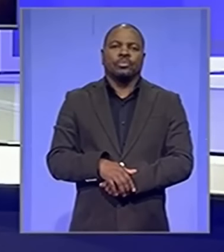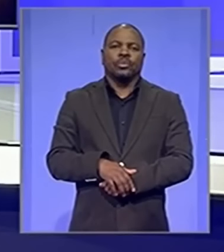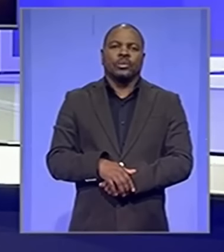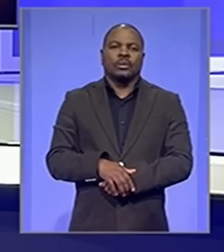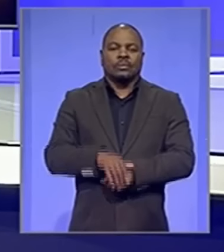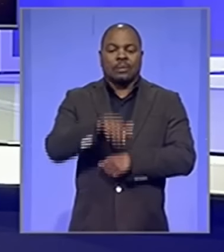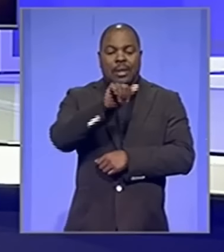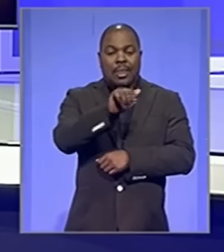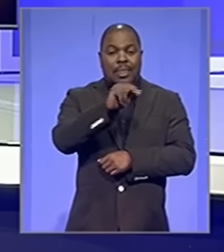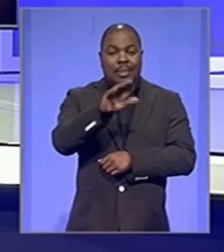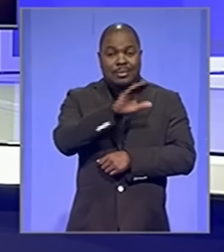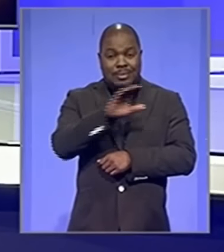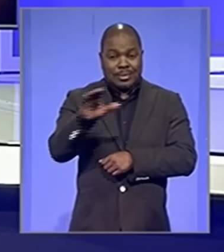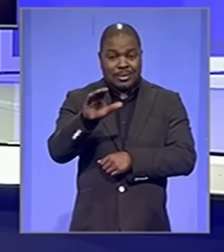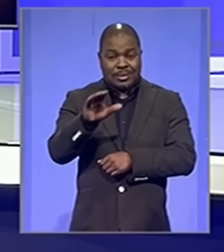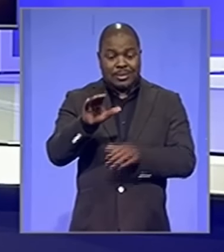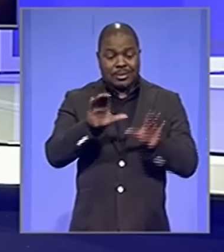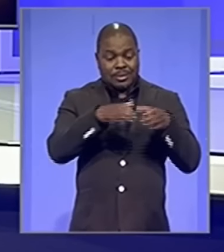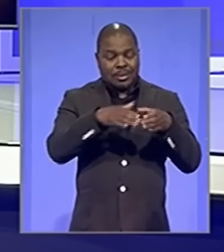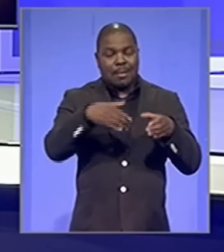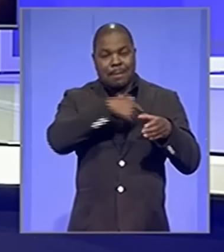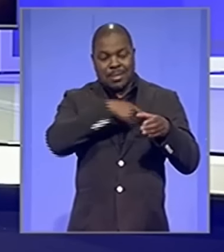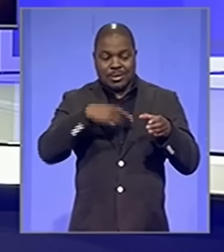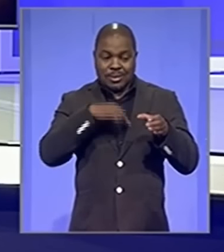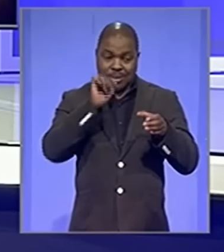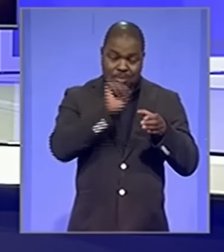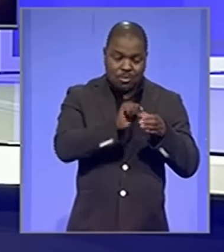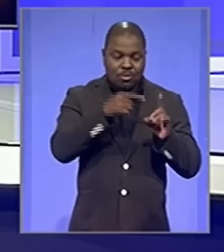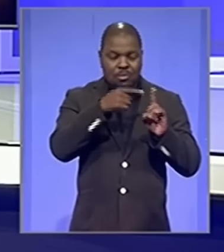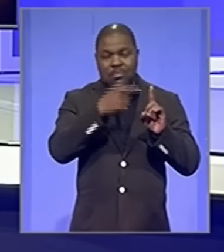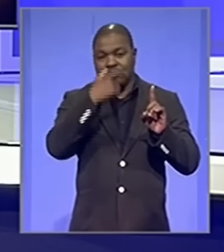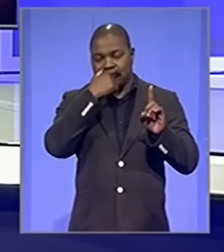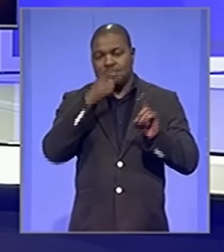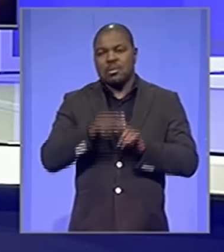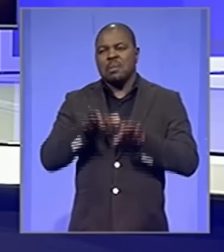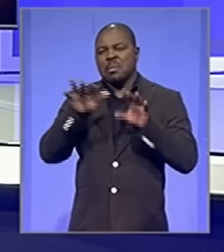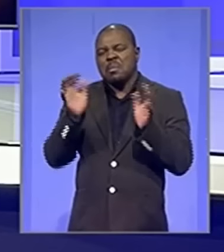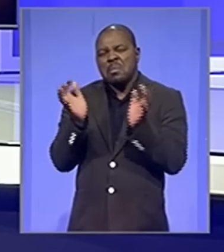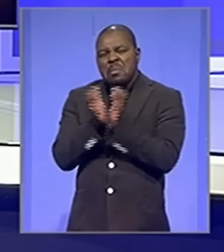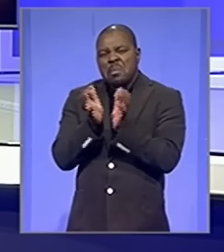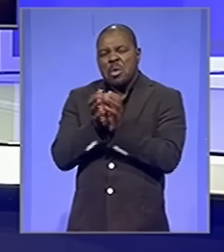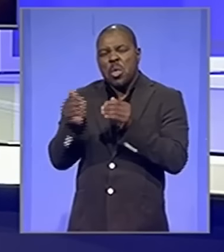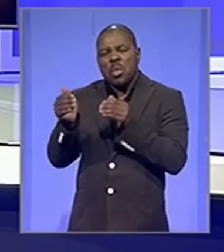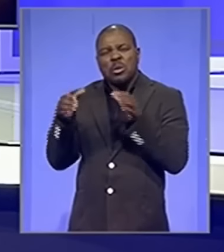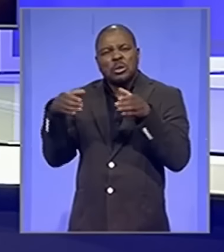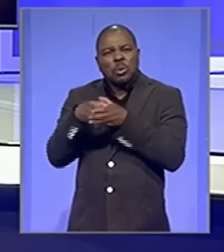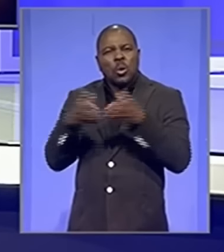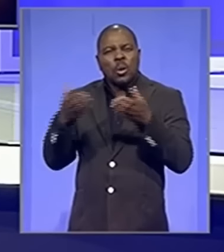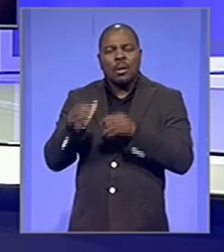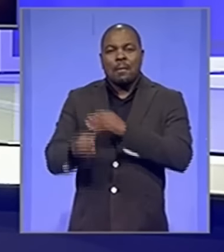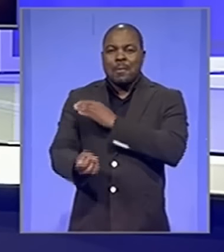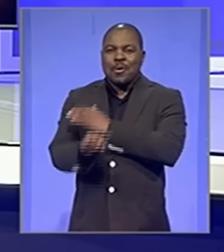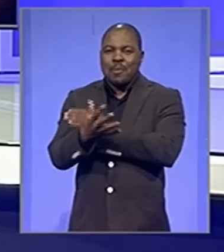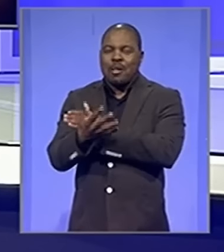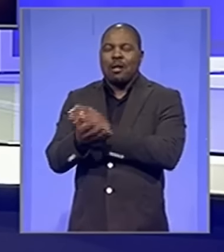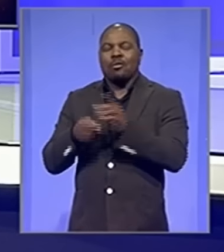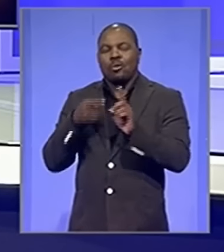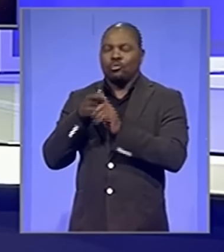Mopresidente wa ANC Cyril Ramaphosa o be a bolela le bathekgi kopanong e nnyane ka kwa Mhlushwa